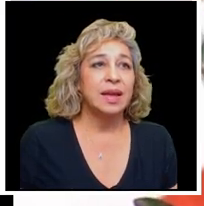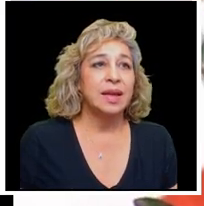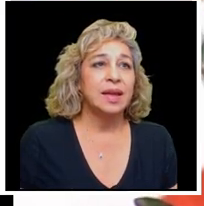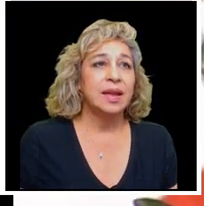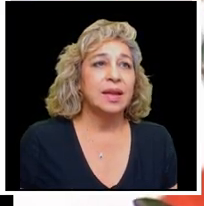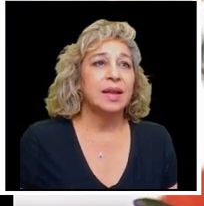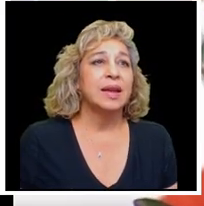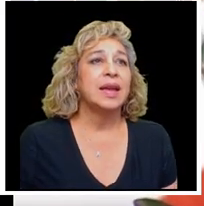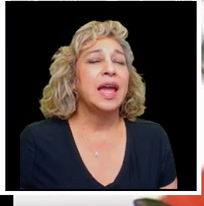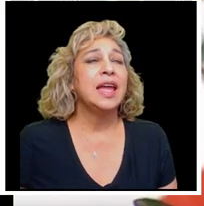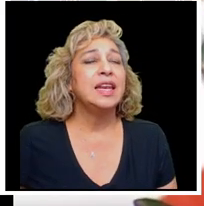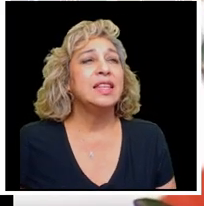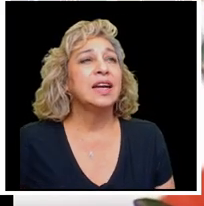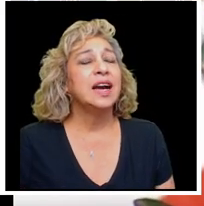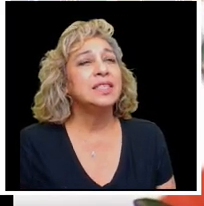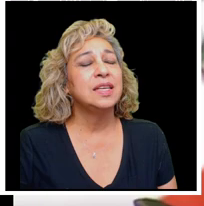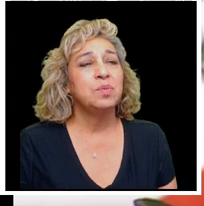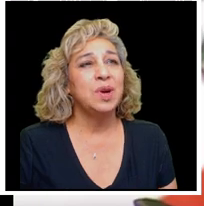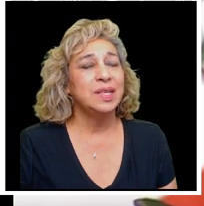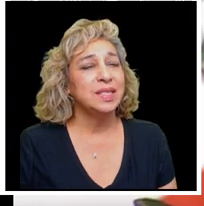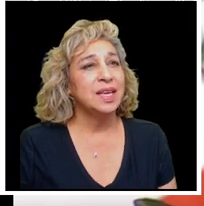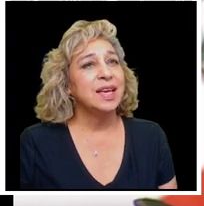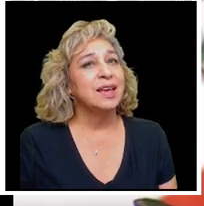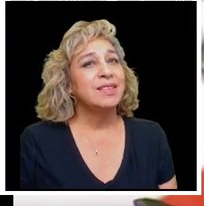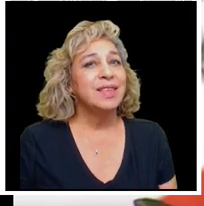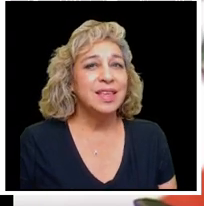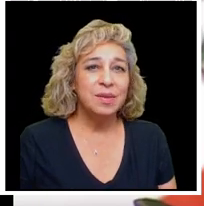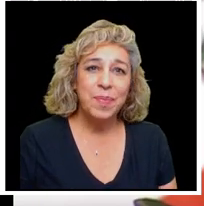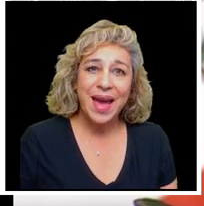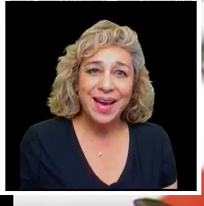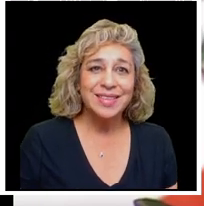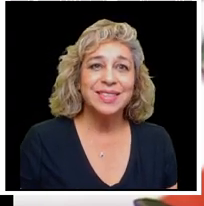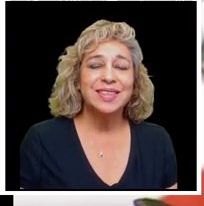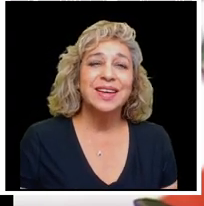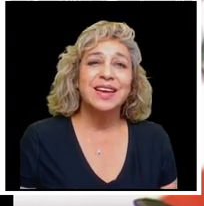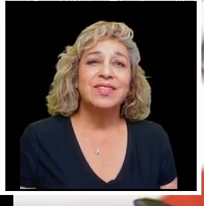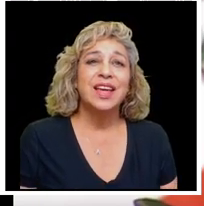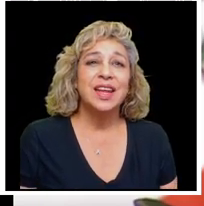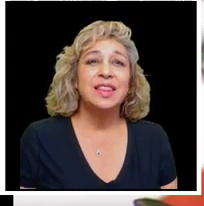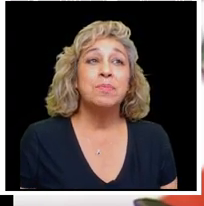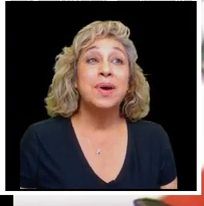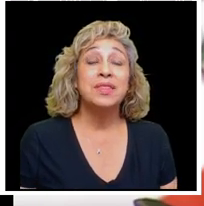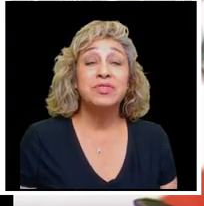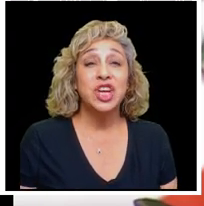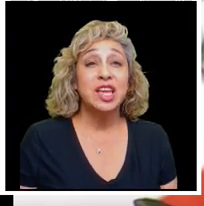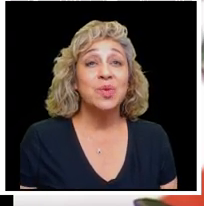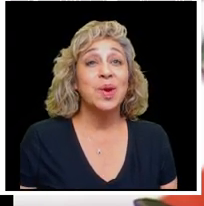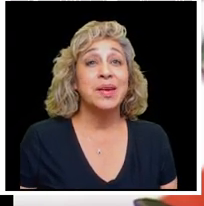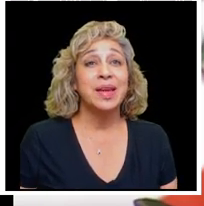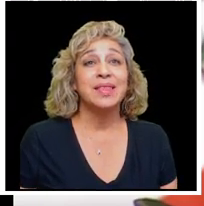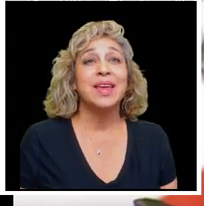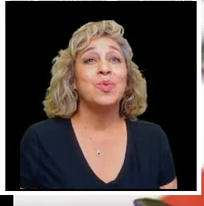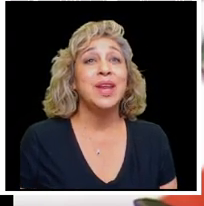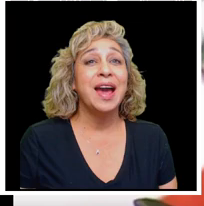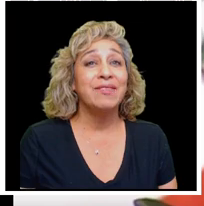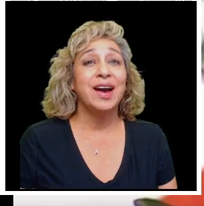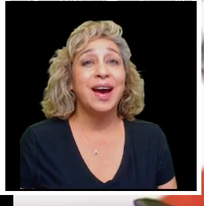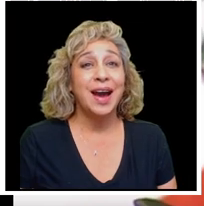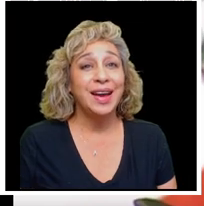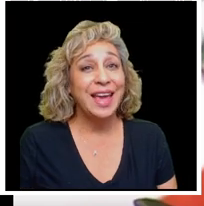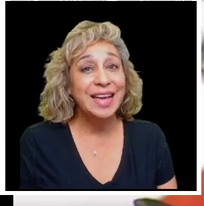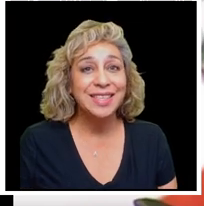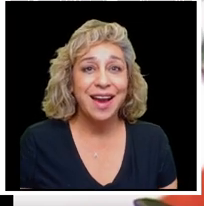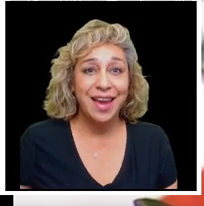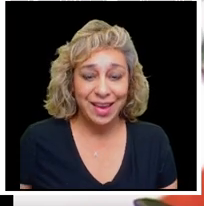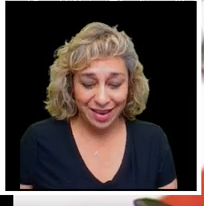and the custom was in the past that in the month of January they would have